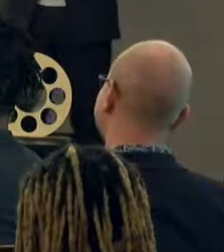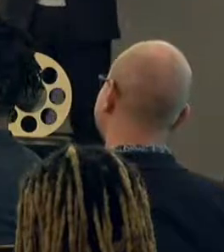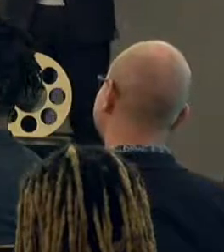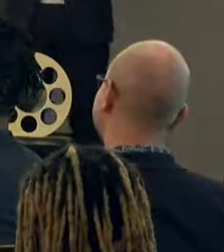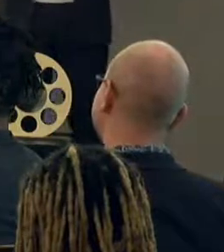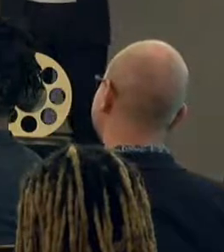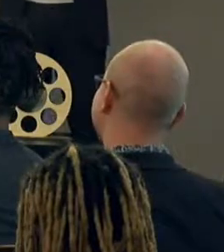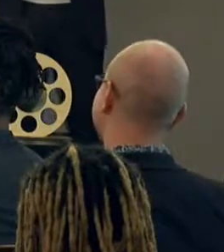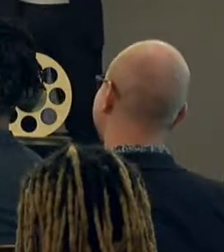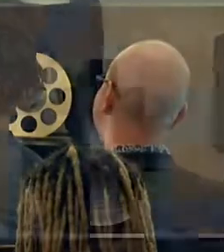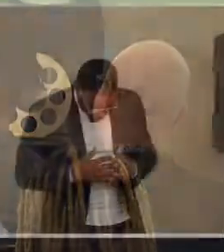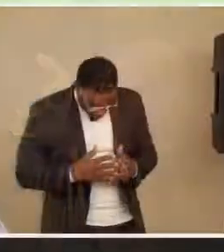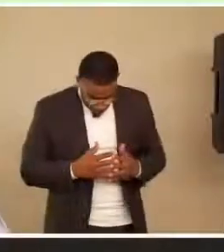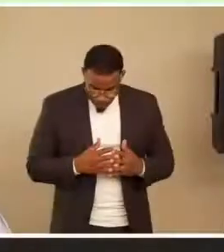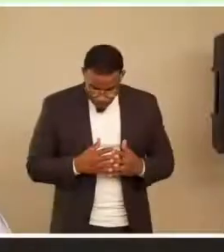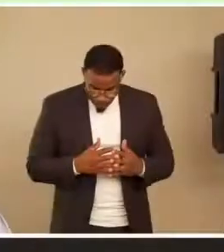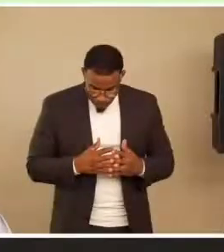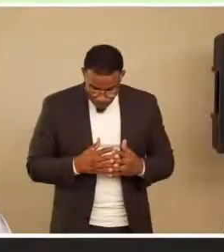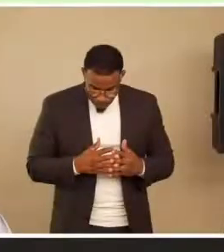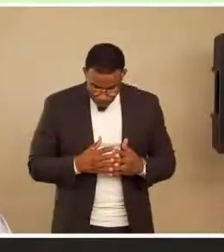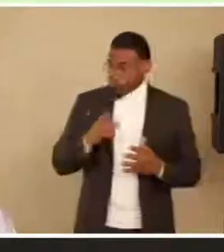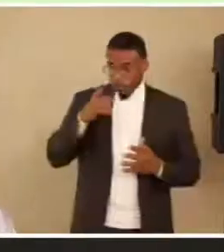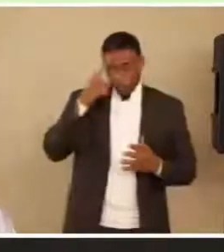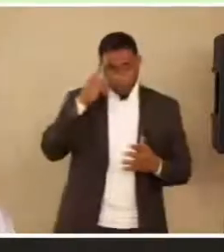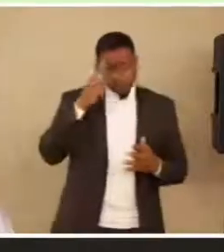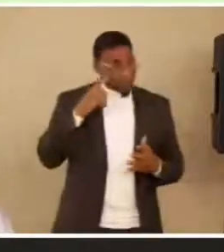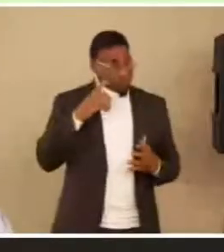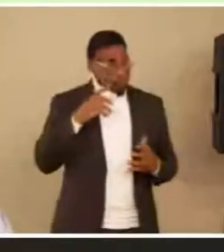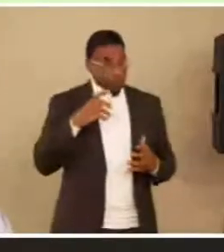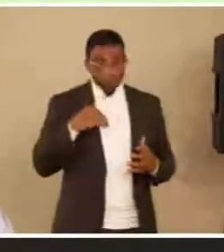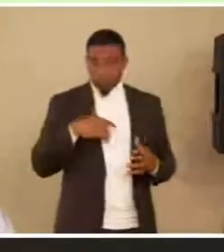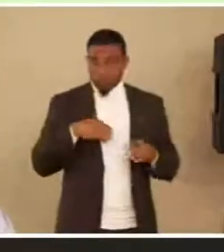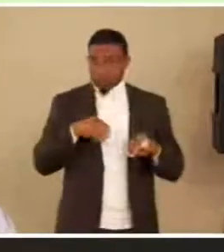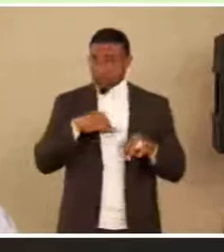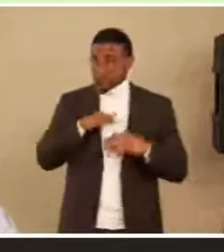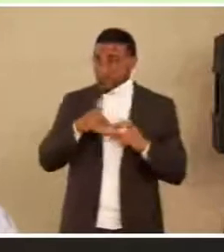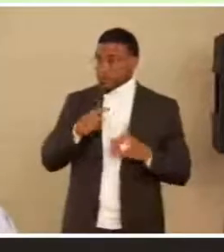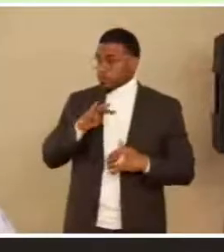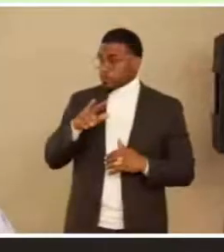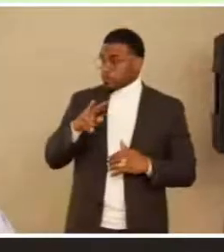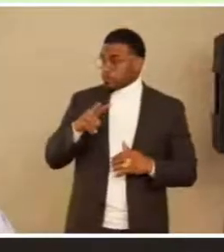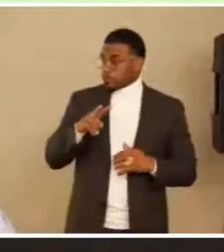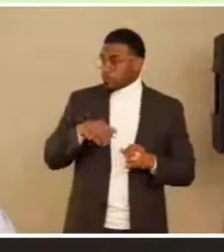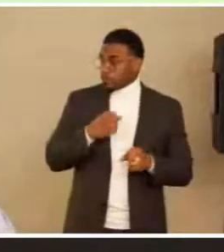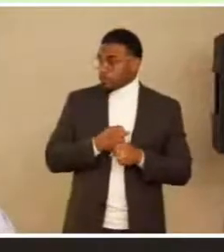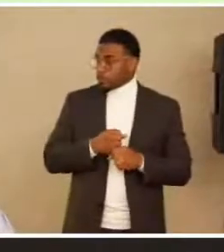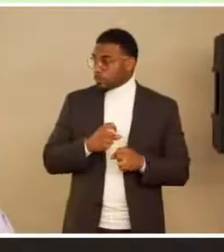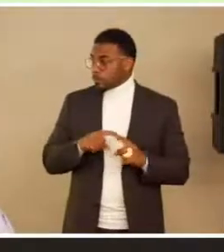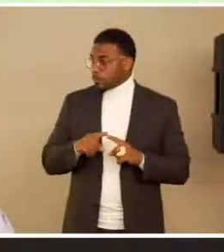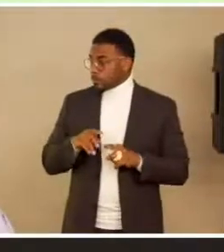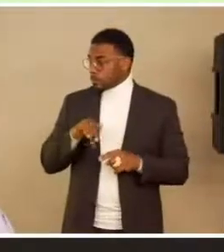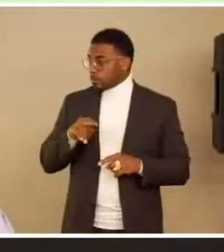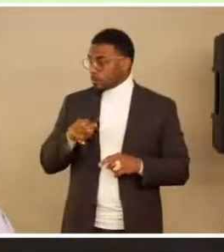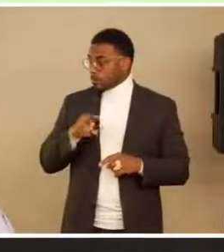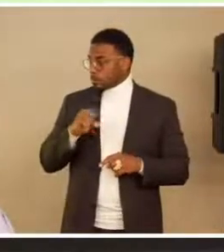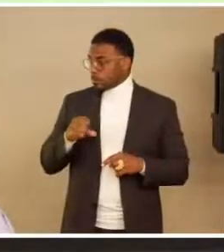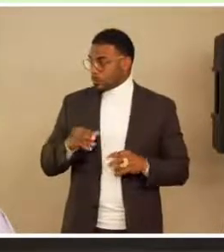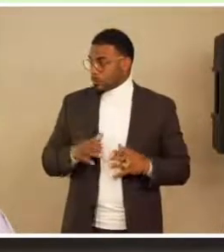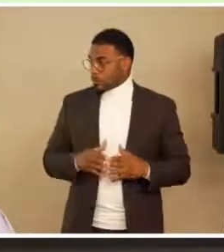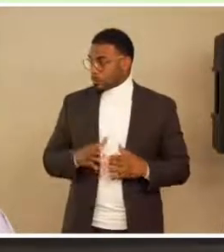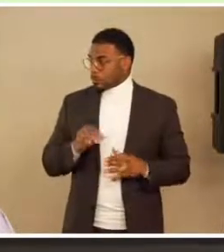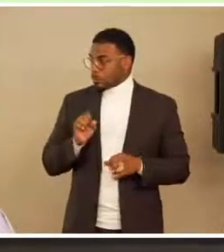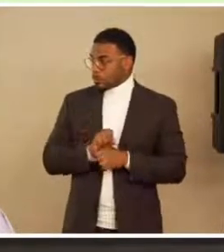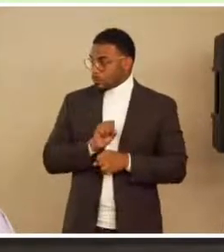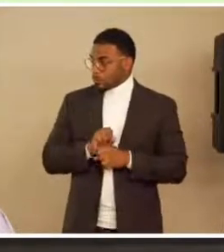right oh, now. Oh, wow. but you. I think, I mean, I've spent my entire 42 years as a Pan-Africanist